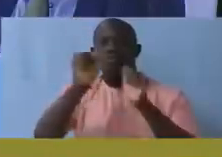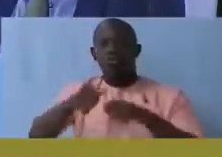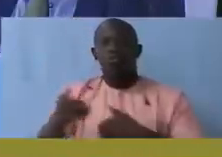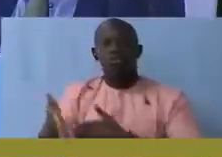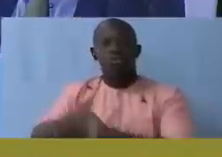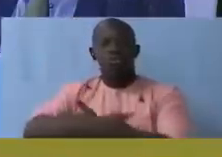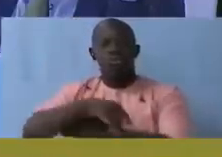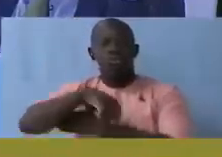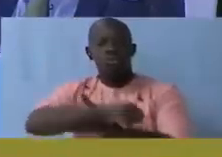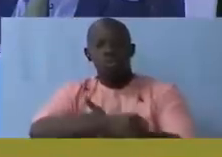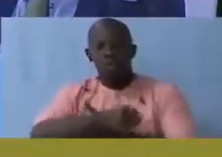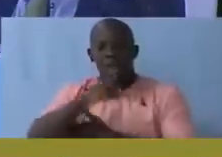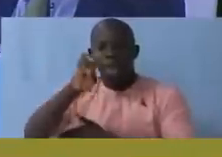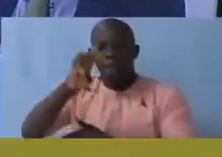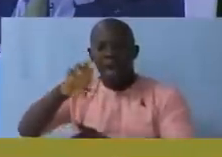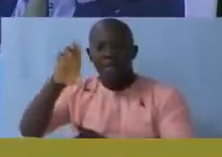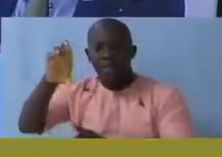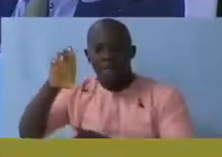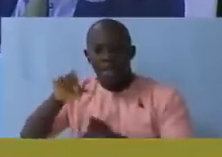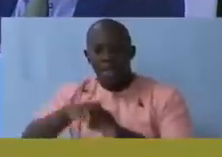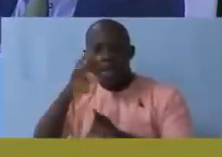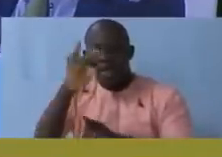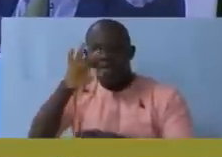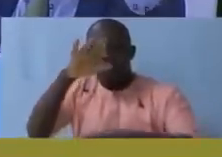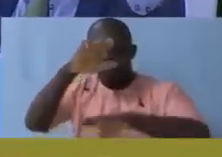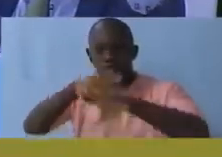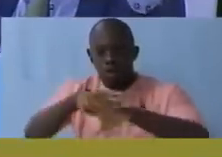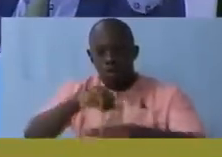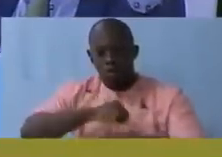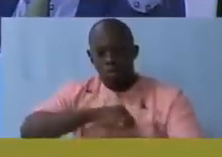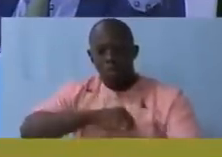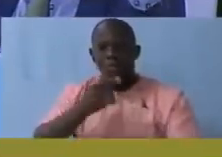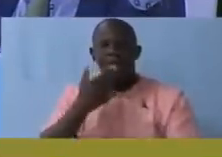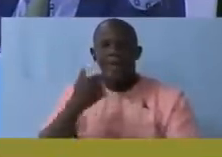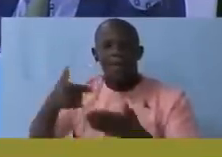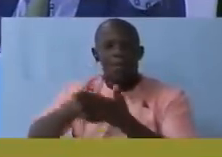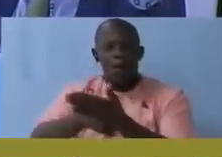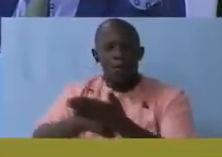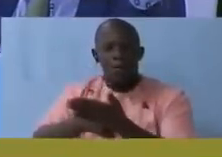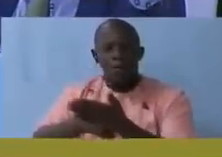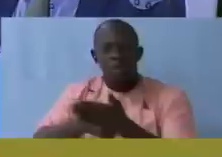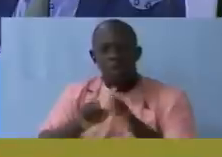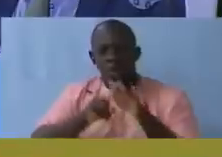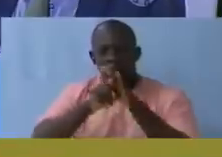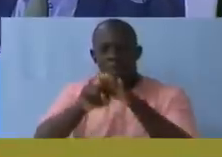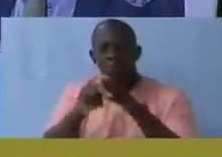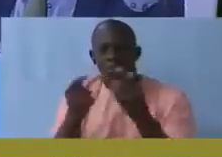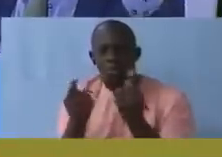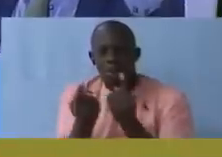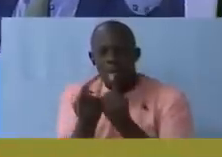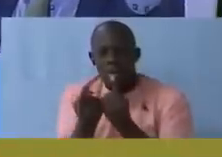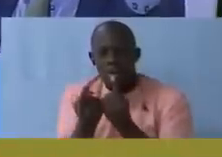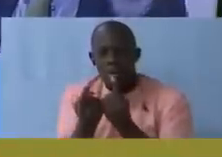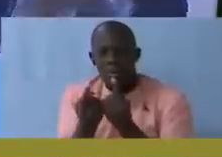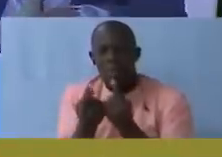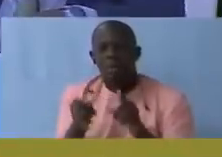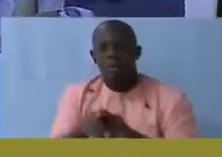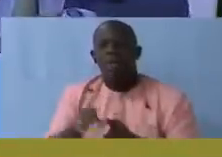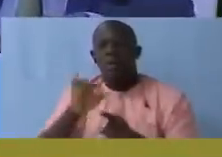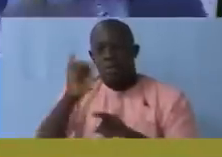close MRC if they get close to his samples? Sample. That is what he said.